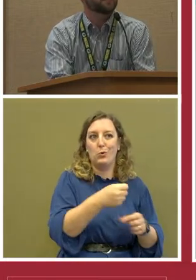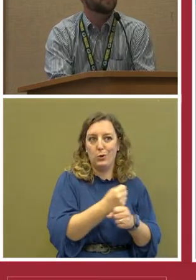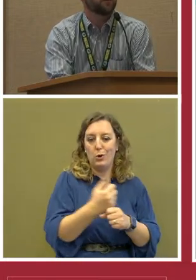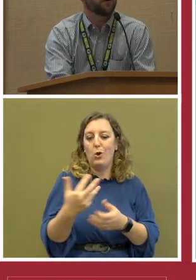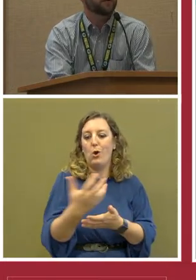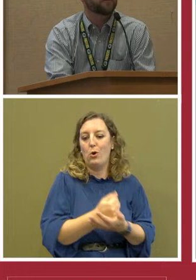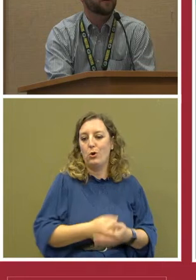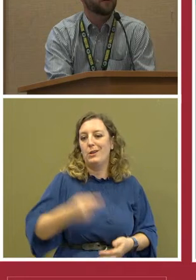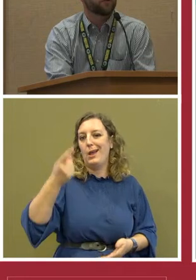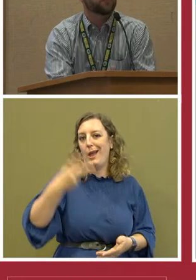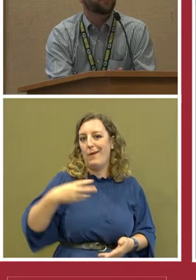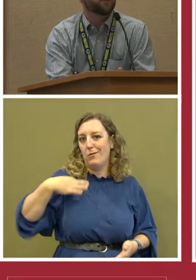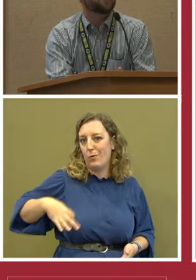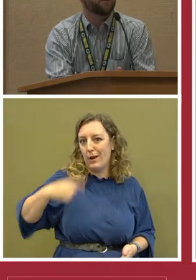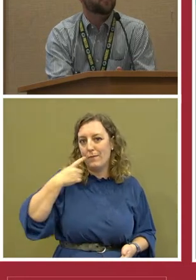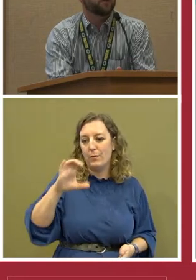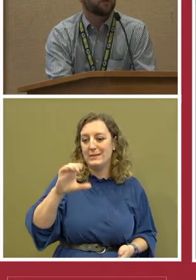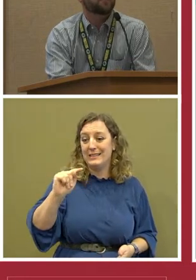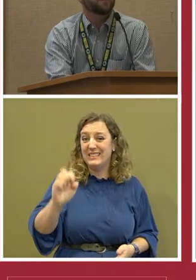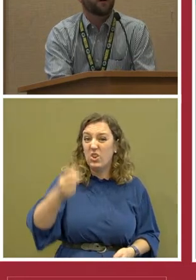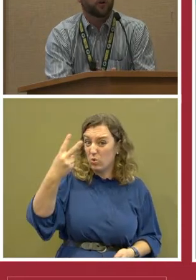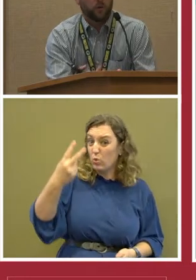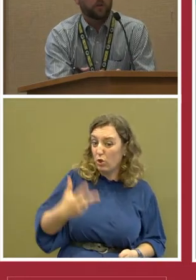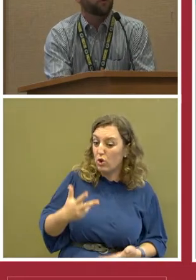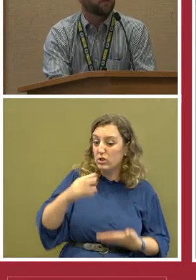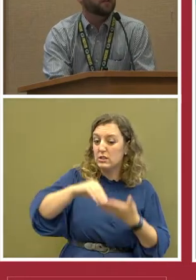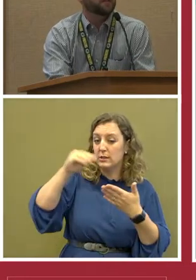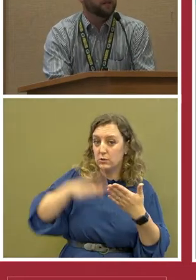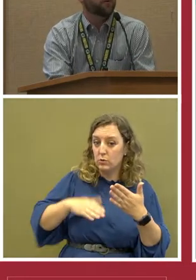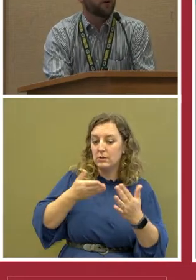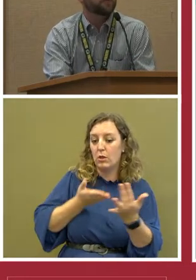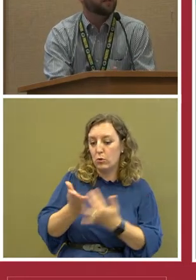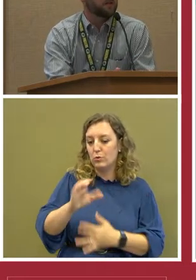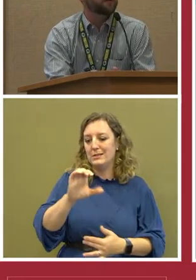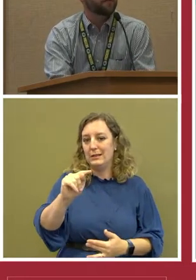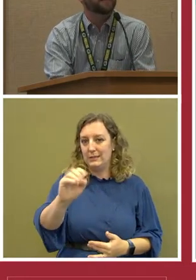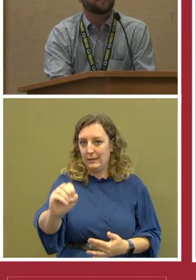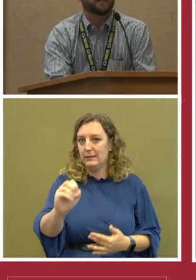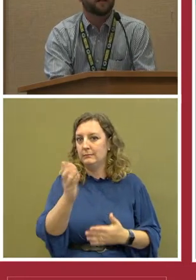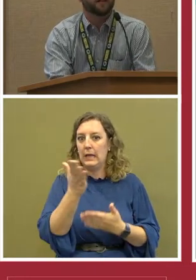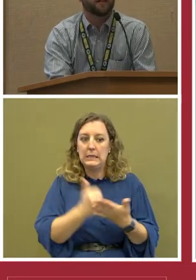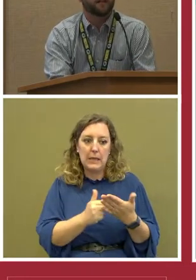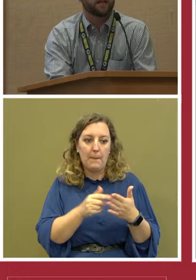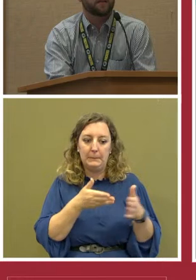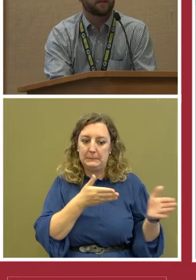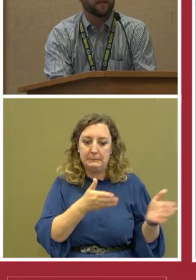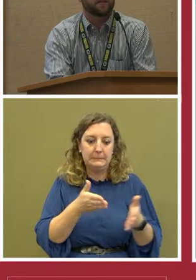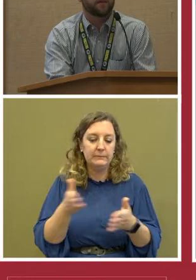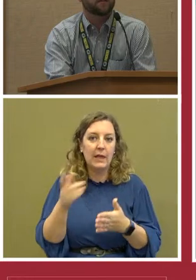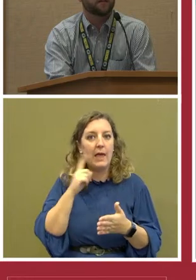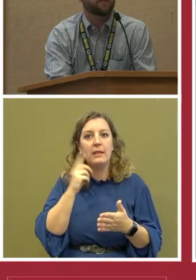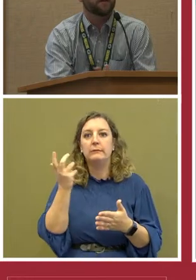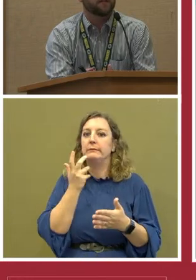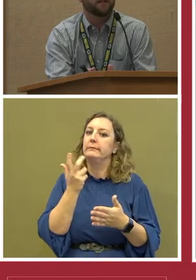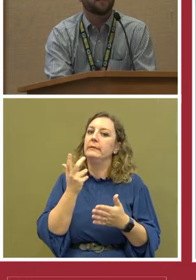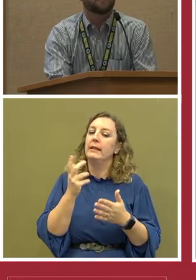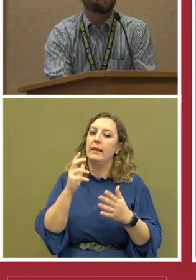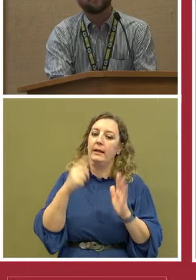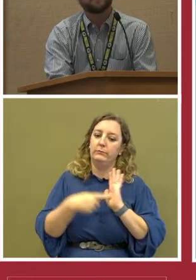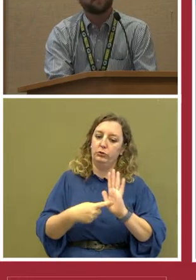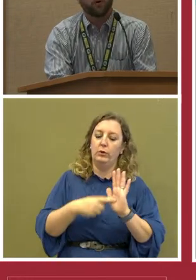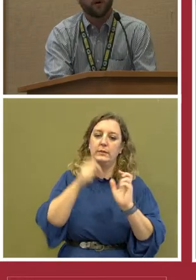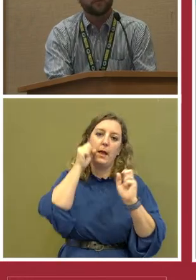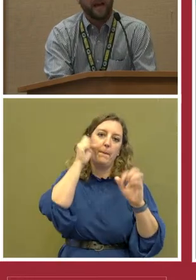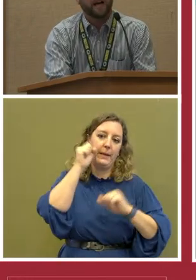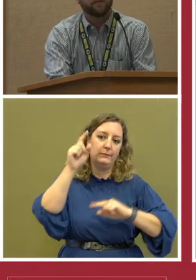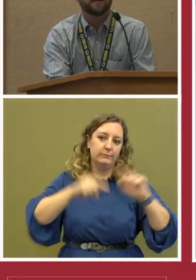in our CTE programs. So 2/3 of our students are going through our CTE programs in some capacity, and I think that's a testament to the amazing